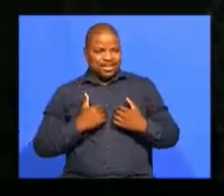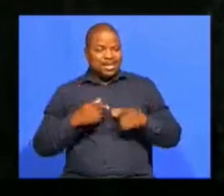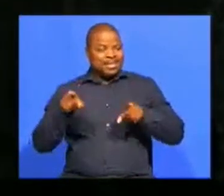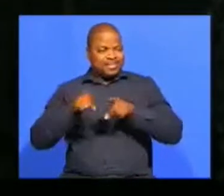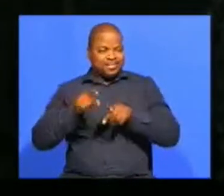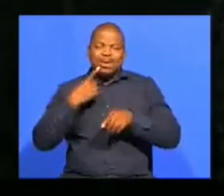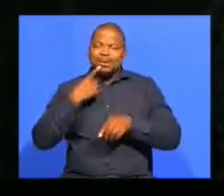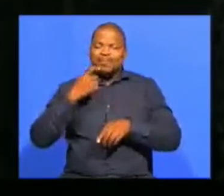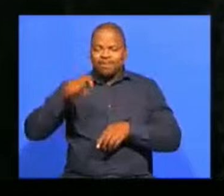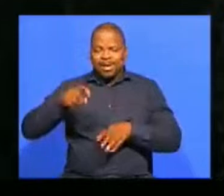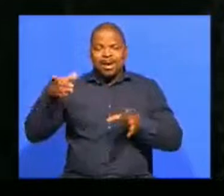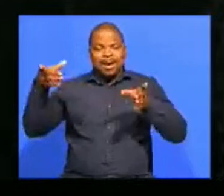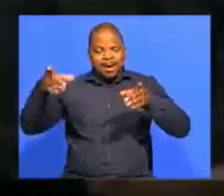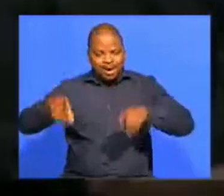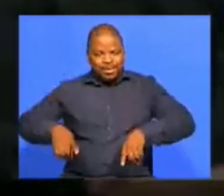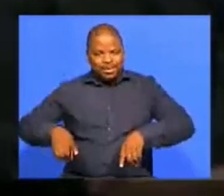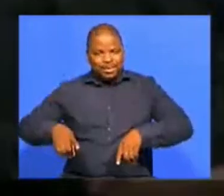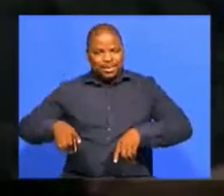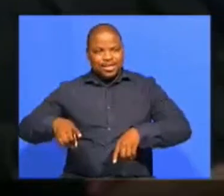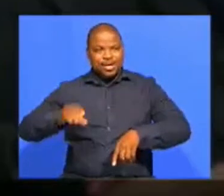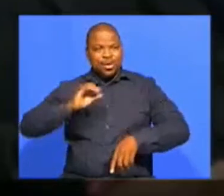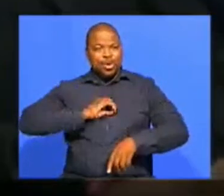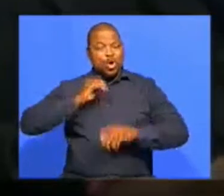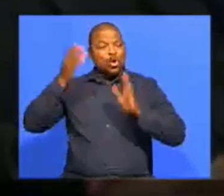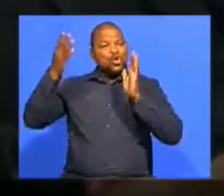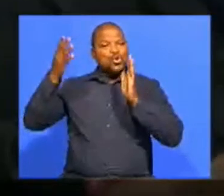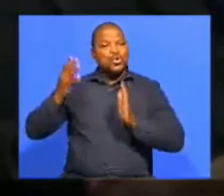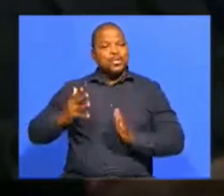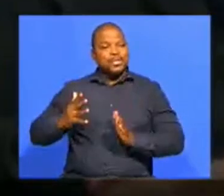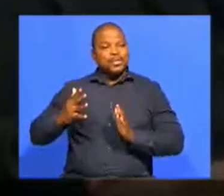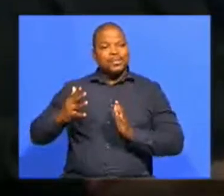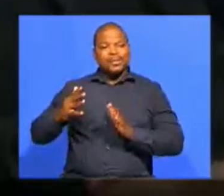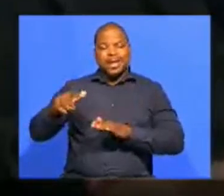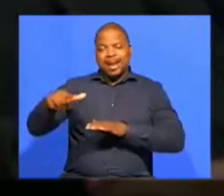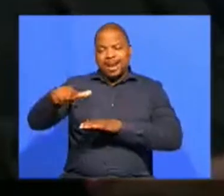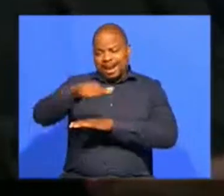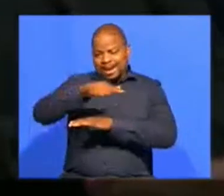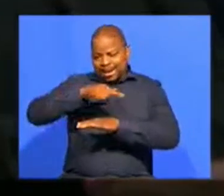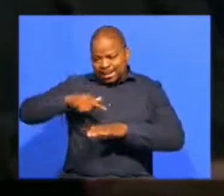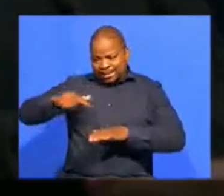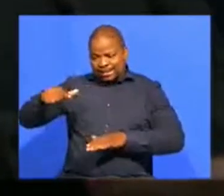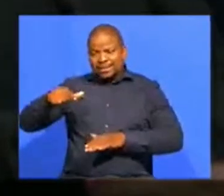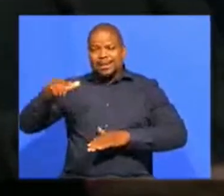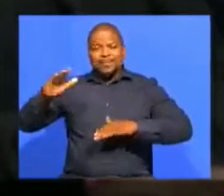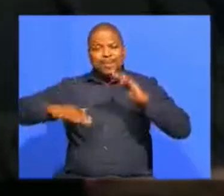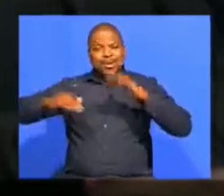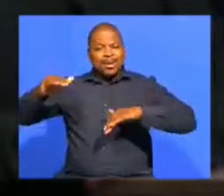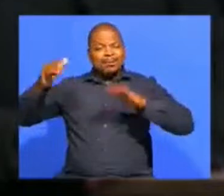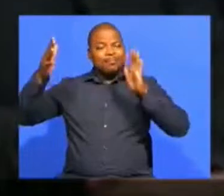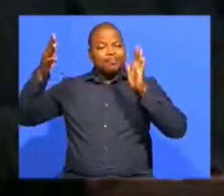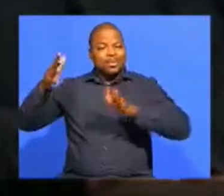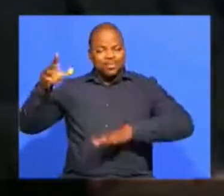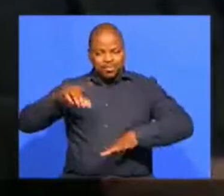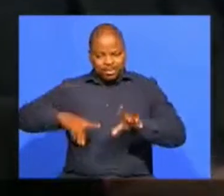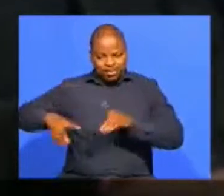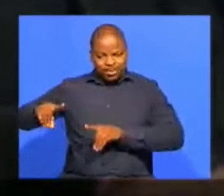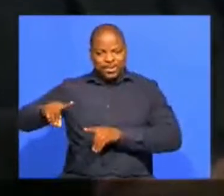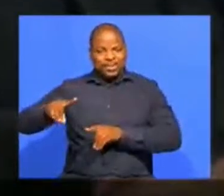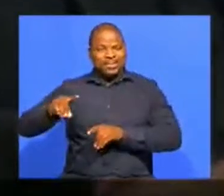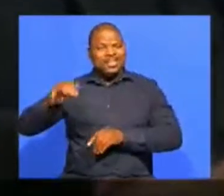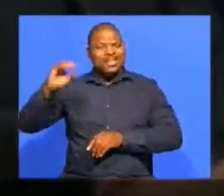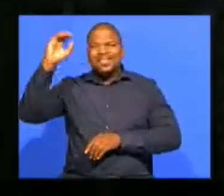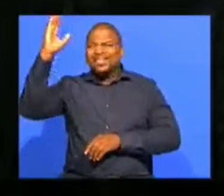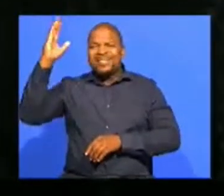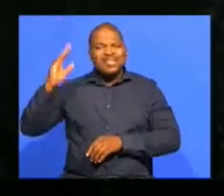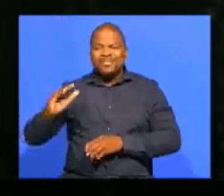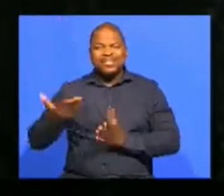same should happen. The owners of those land masses are the Bahamian people. It could never